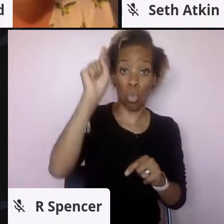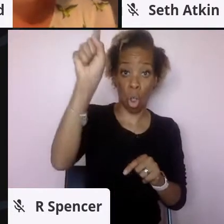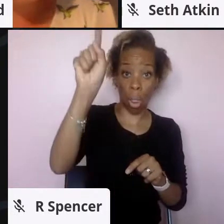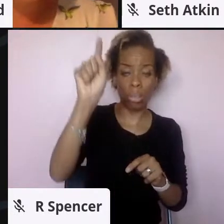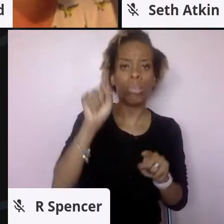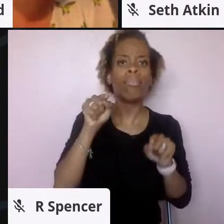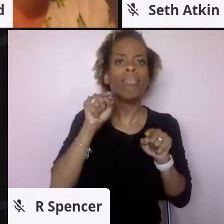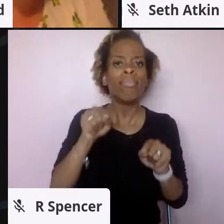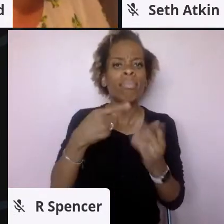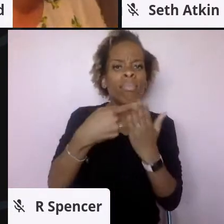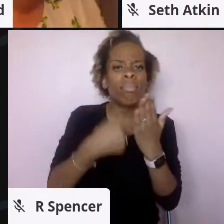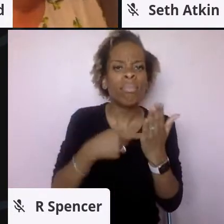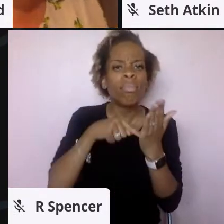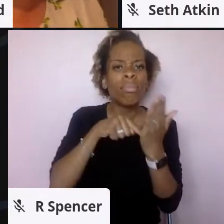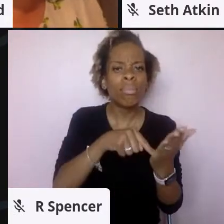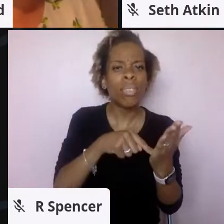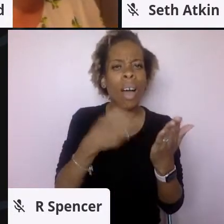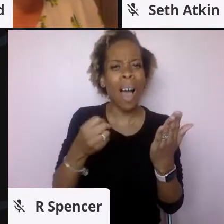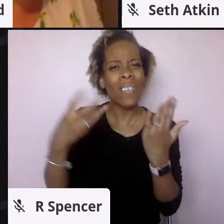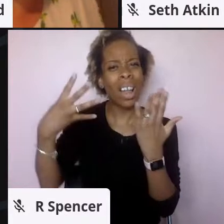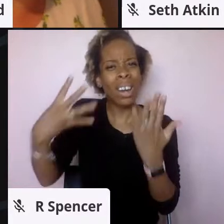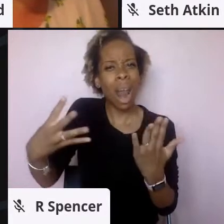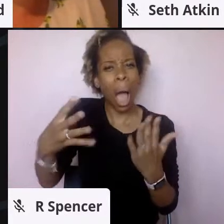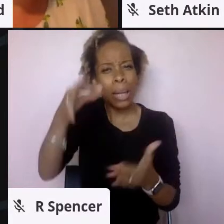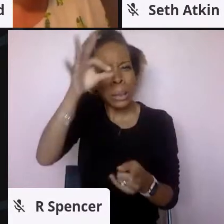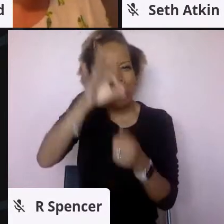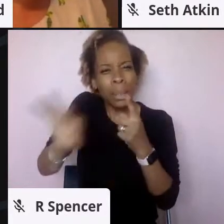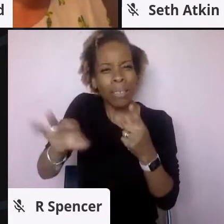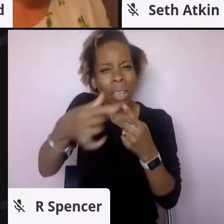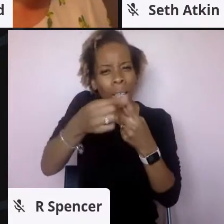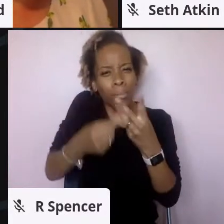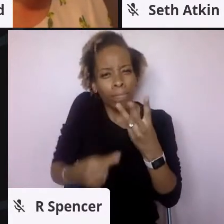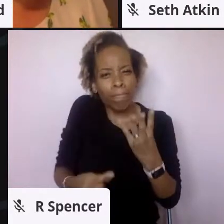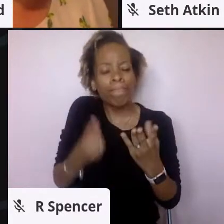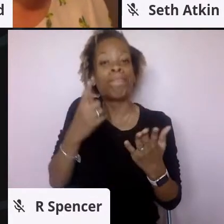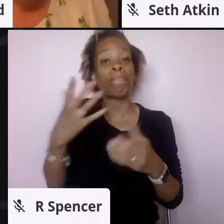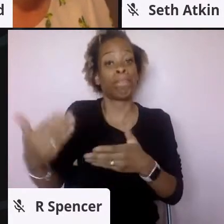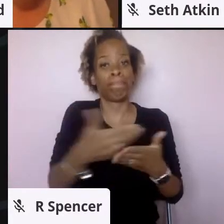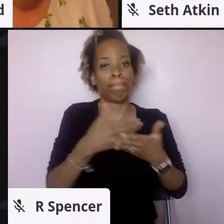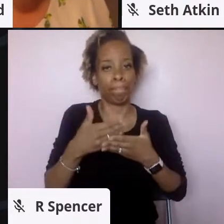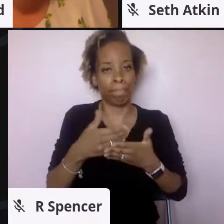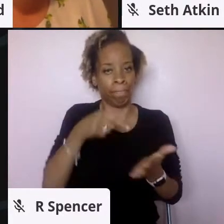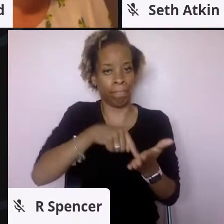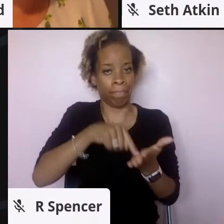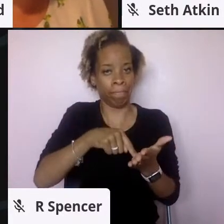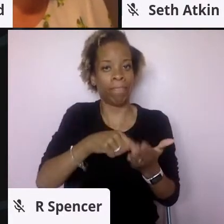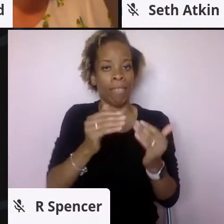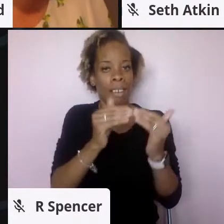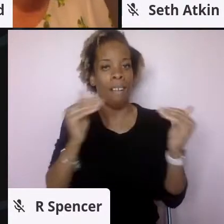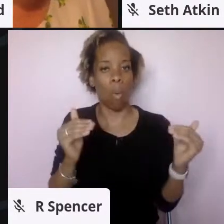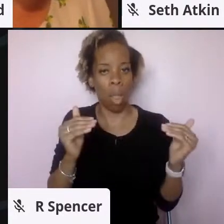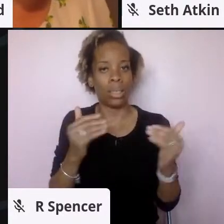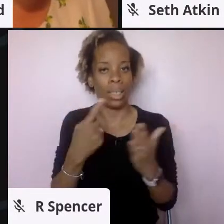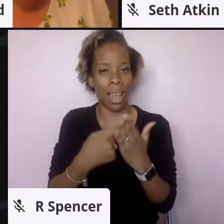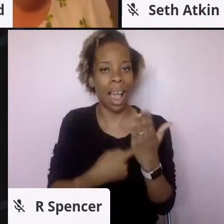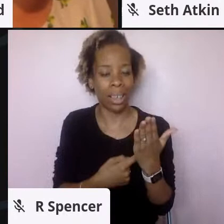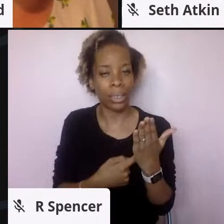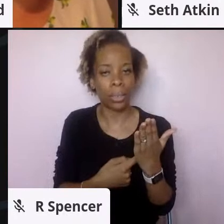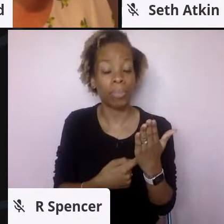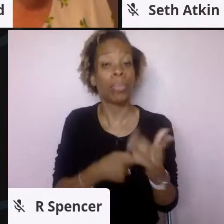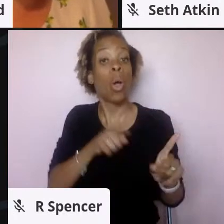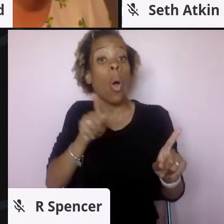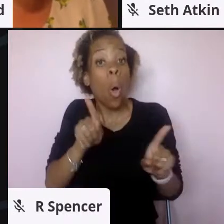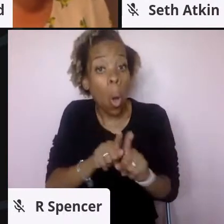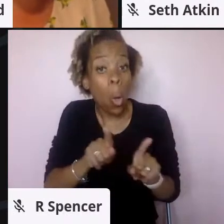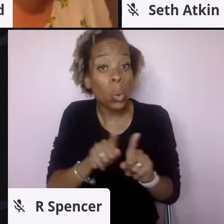discrimination on the basis of 9 specific characteristics. The Equality Act also puts in place the public